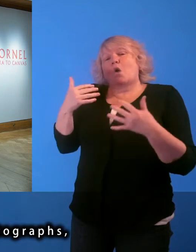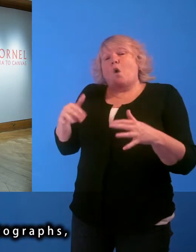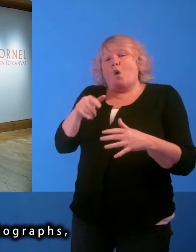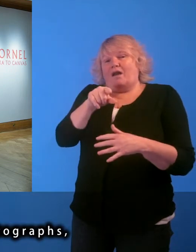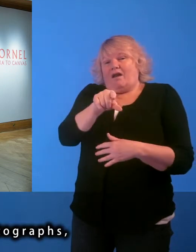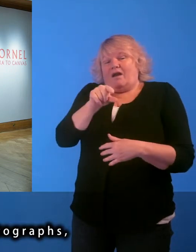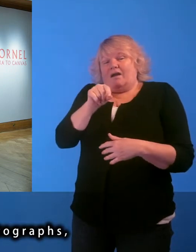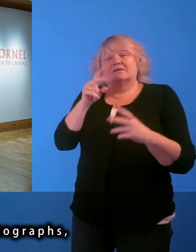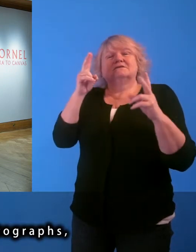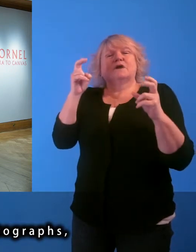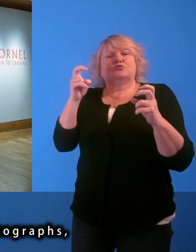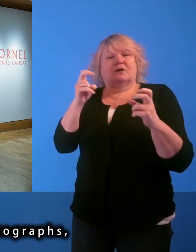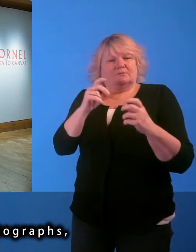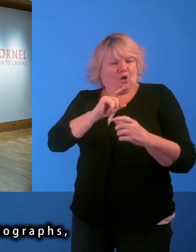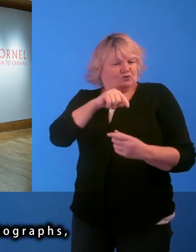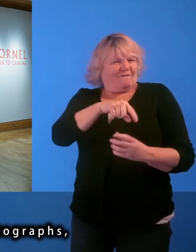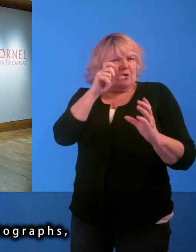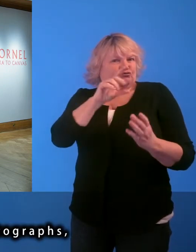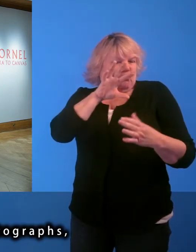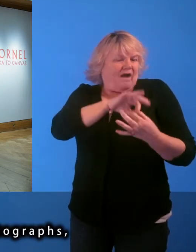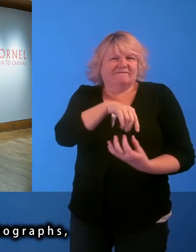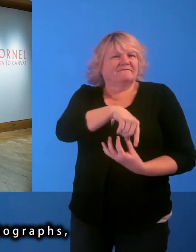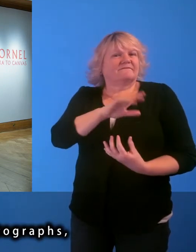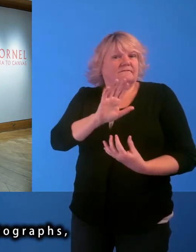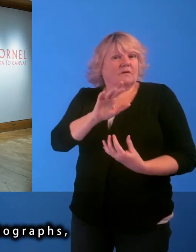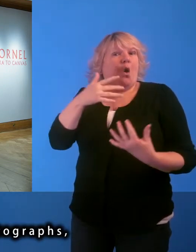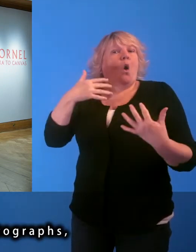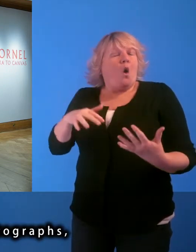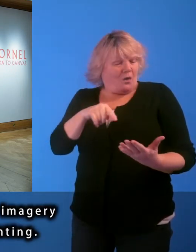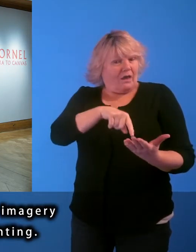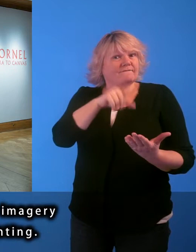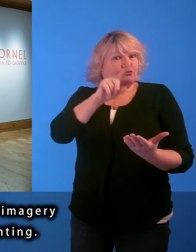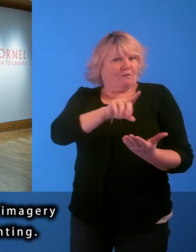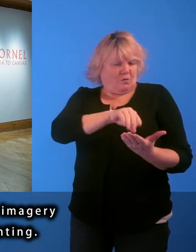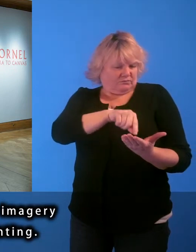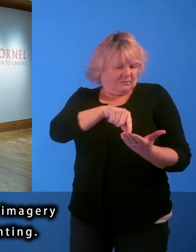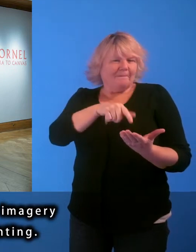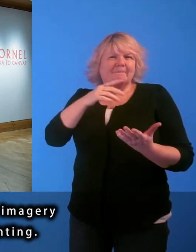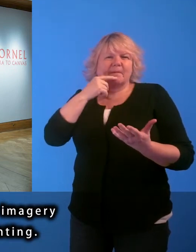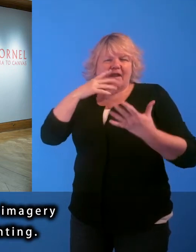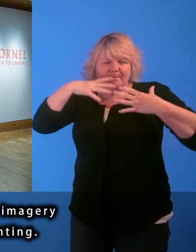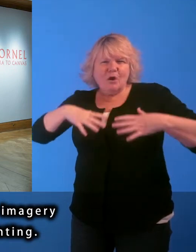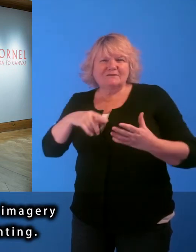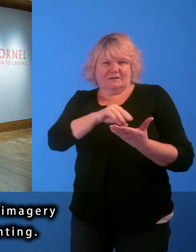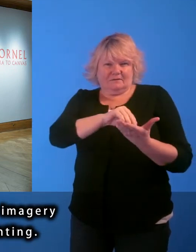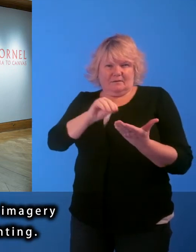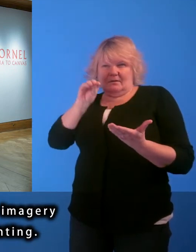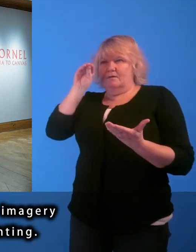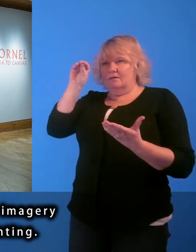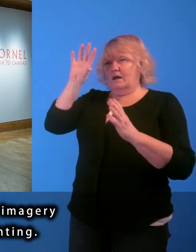He not only chose his subject matter based on his photographs, but also copied